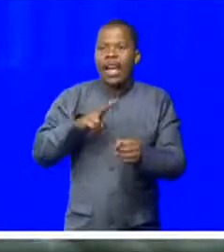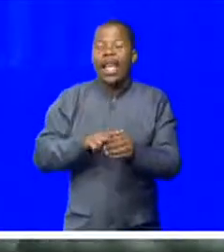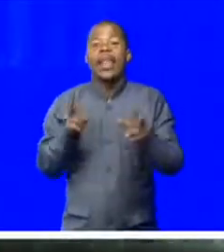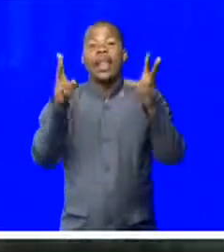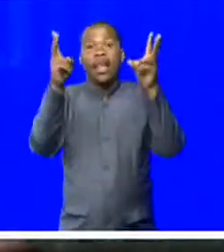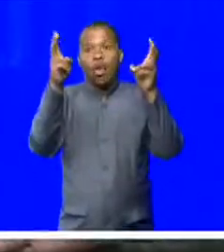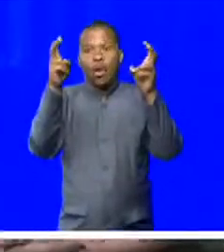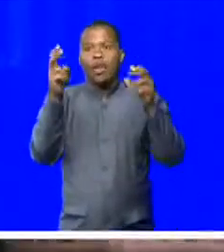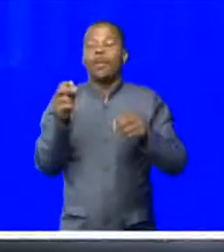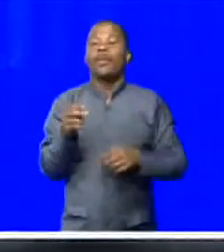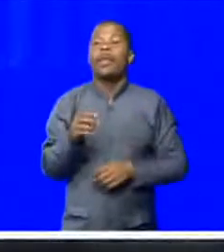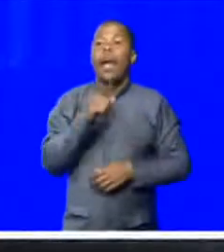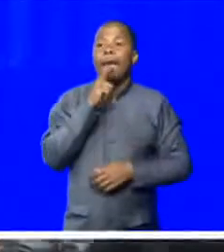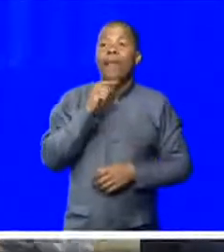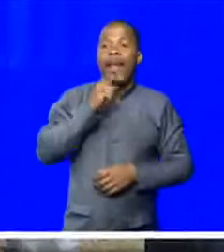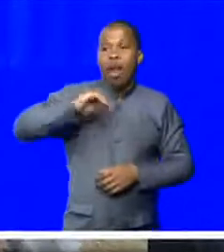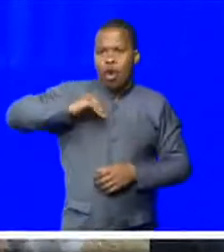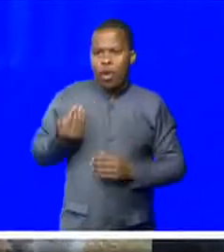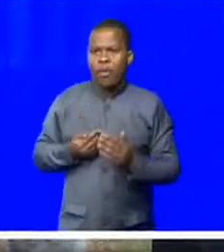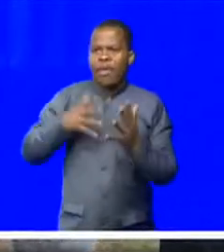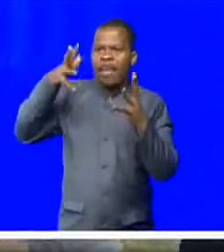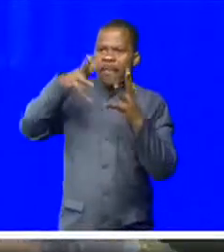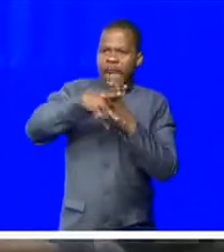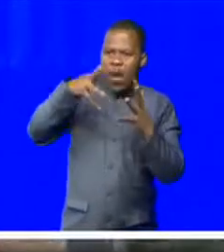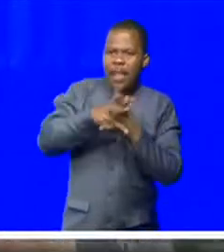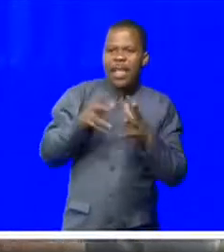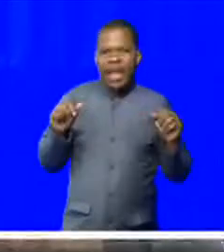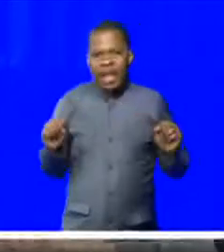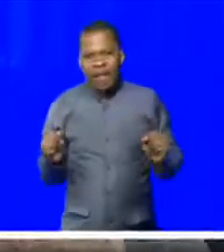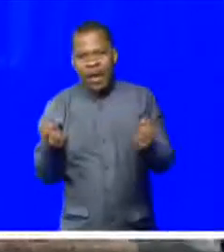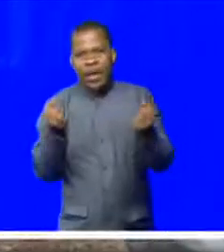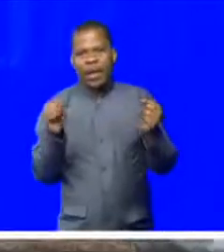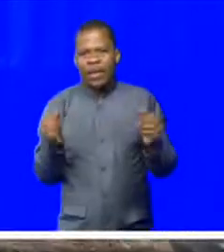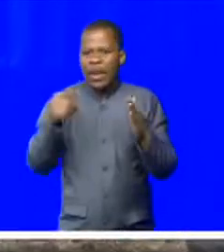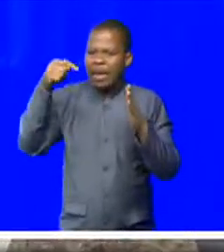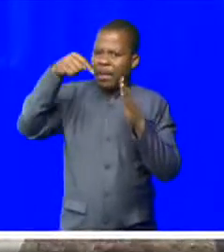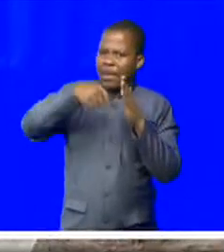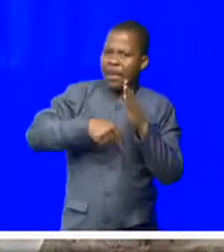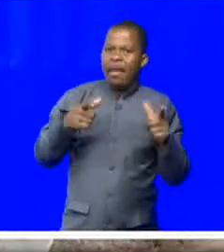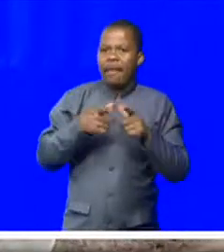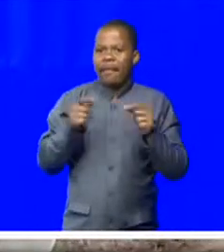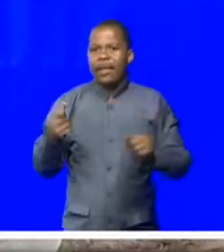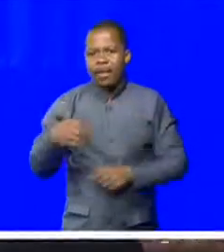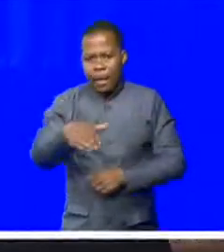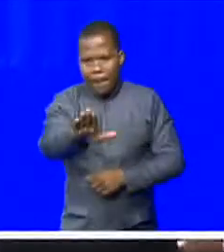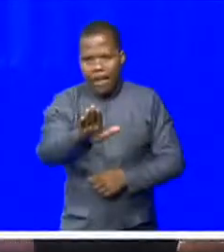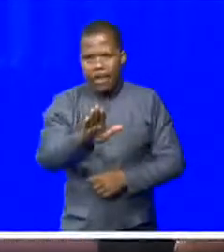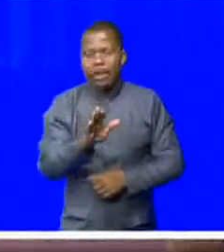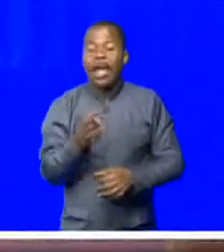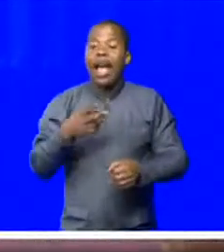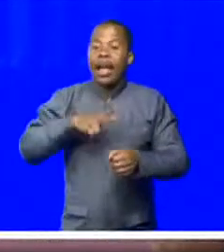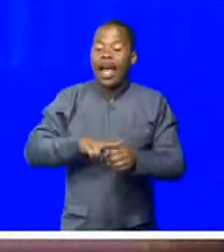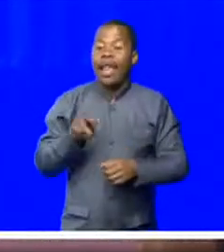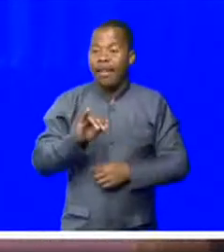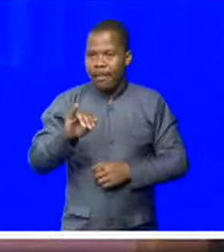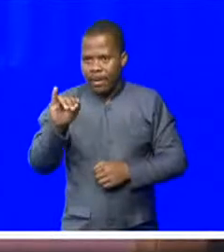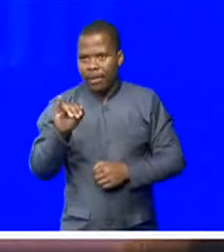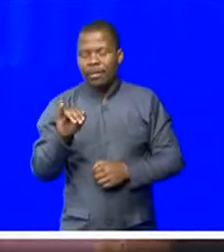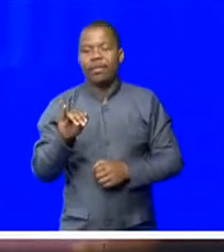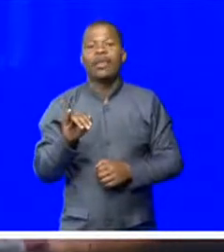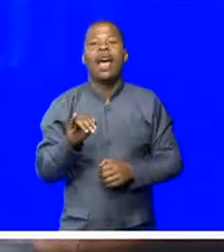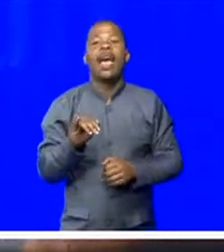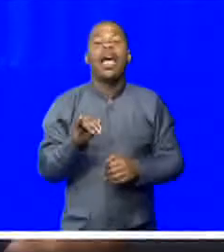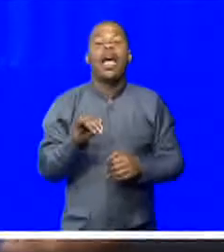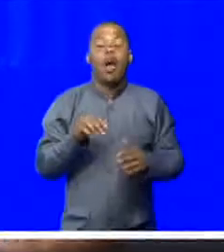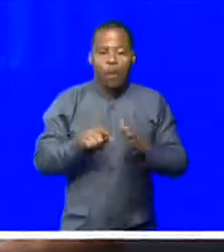Gender-Based Violence, Eliminating All Sorts of Violence Against Children in Eswatini, Our Collective Responsibility. They started touring the